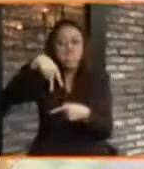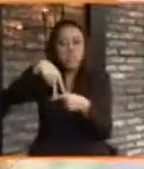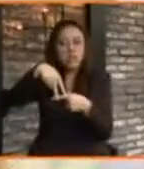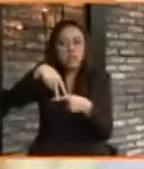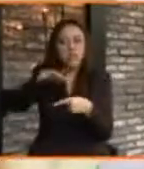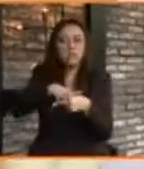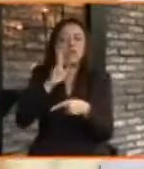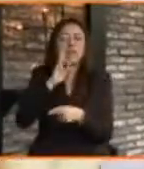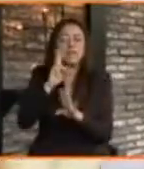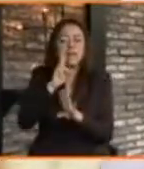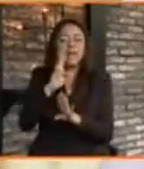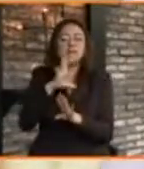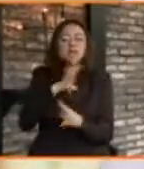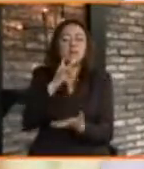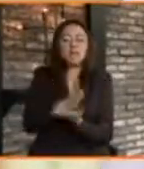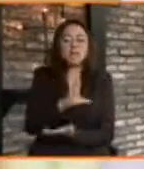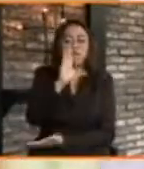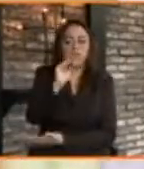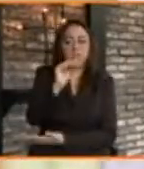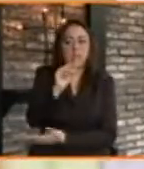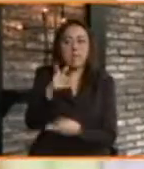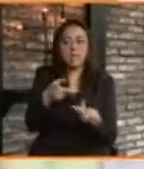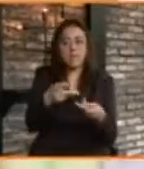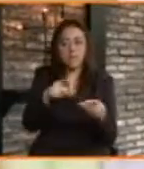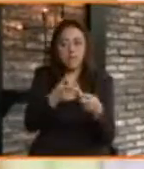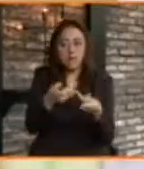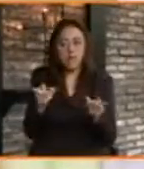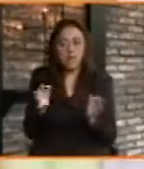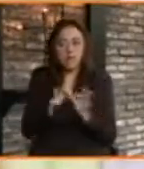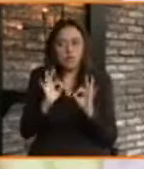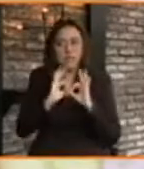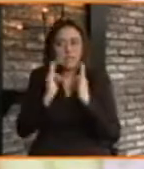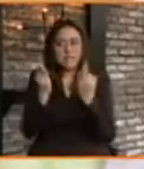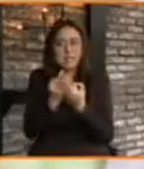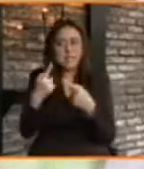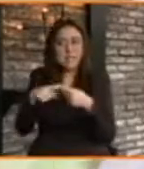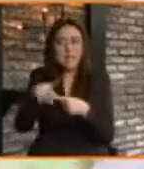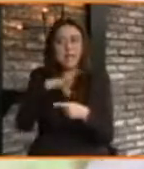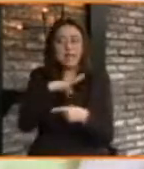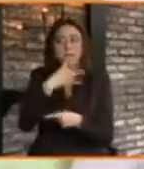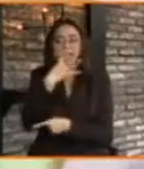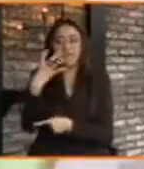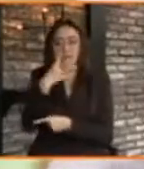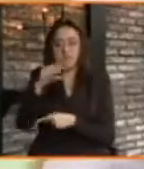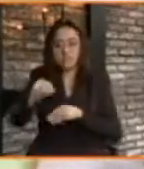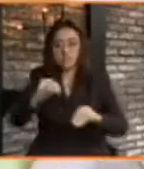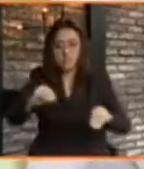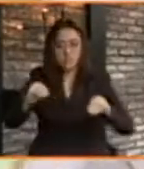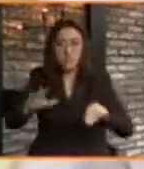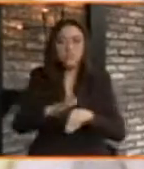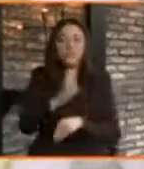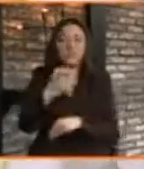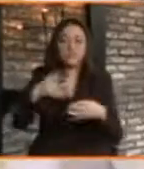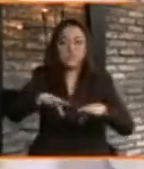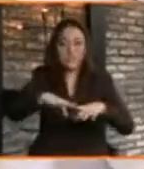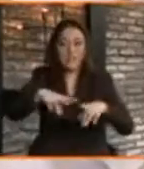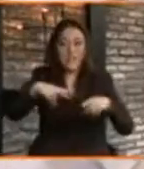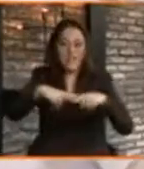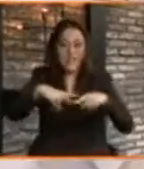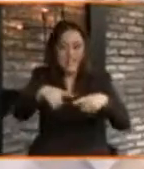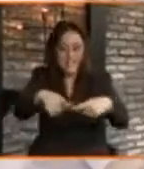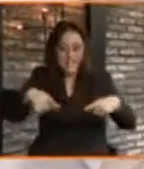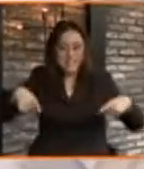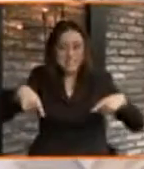gallery that we have in front of you. So we have only 90 pieces here. The original was 400. 400. And how do